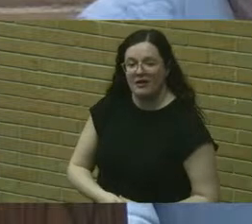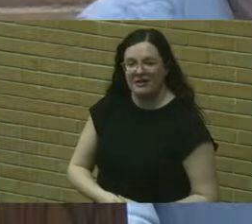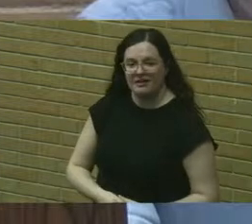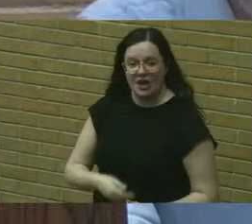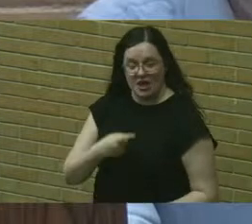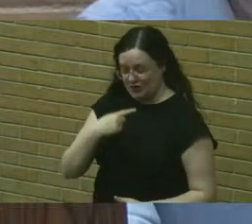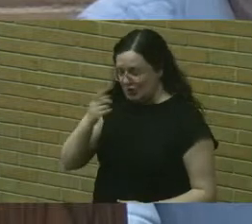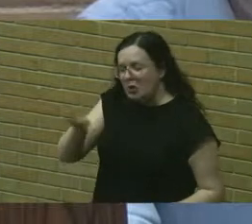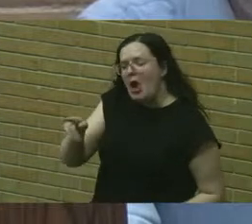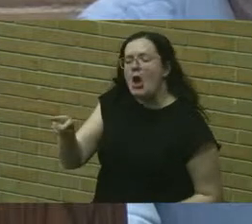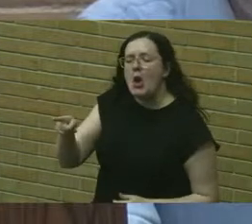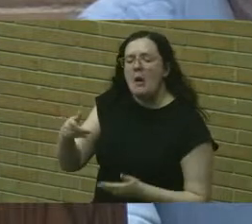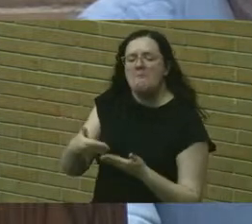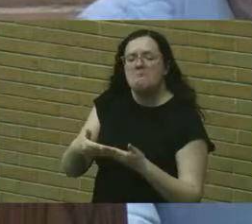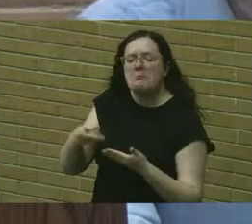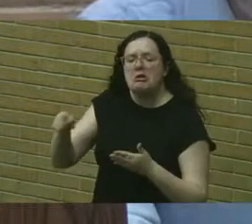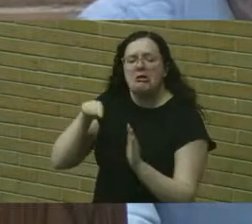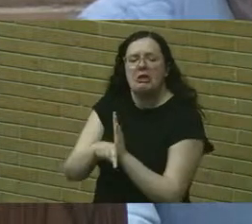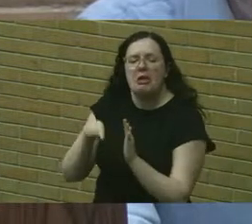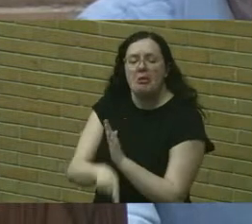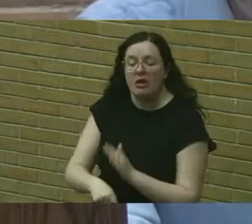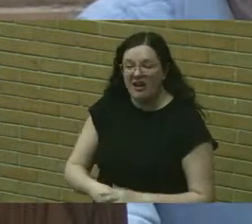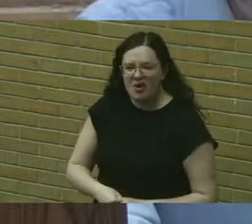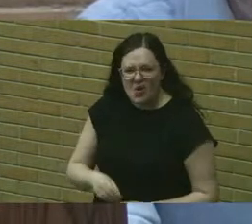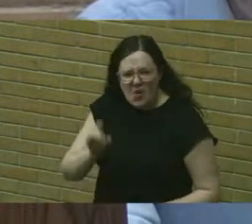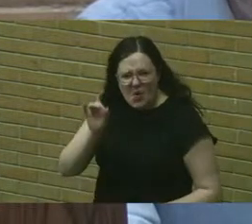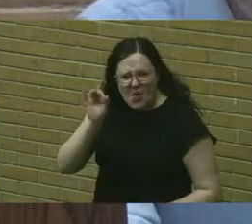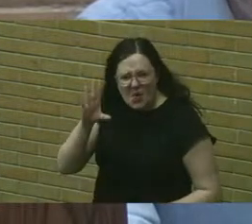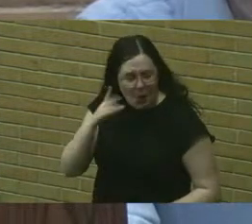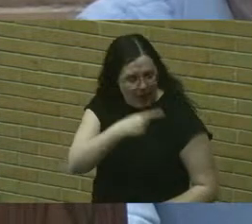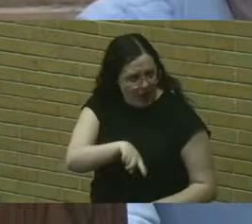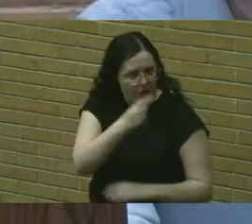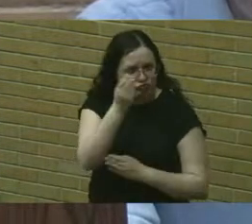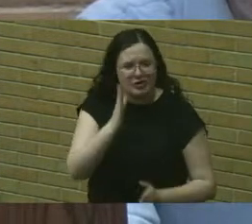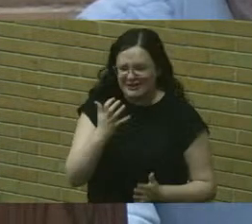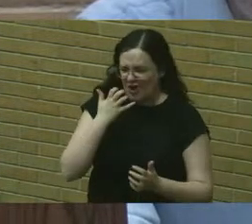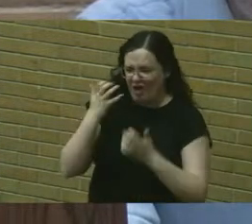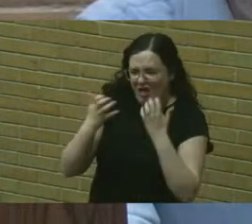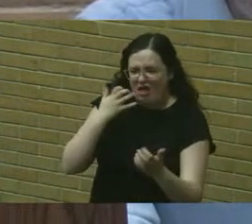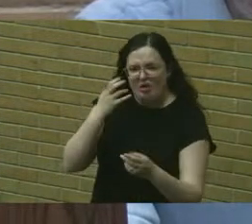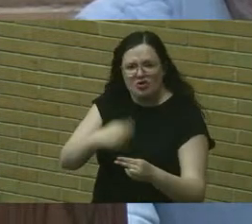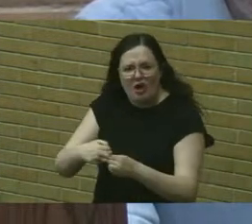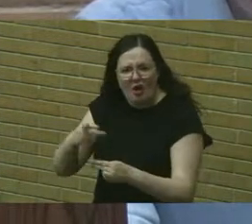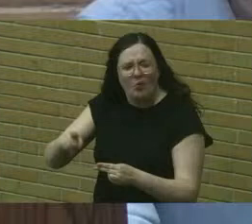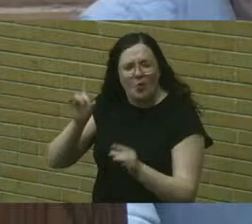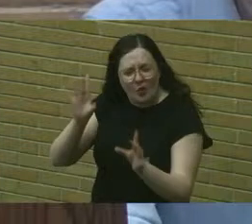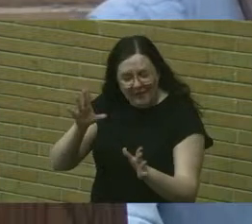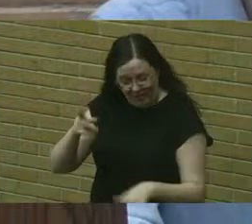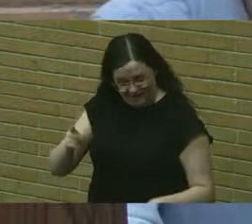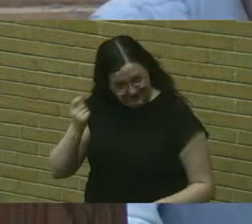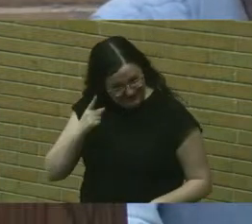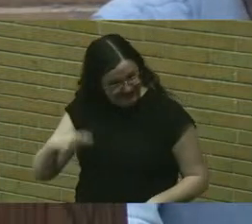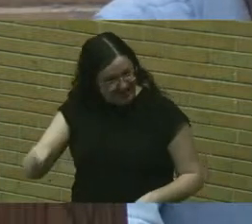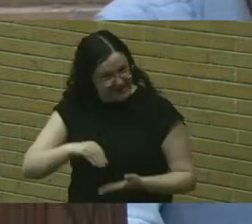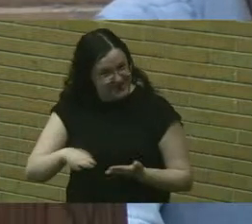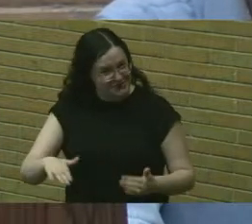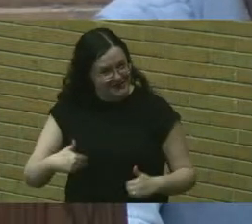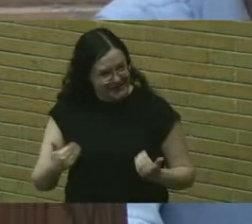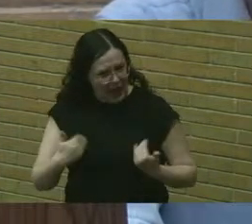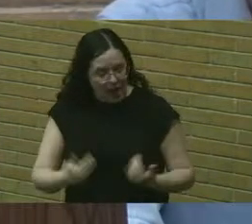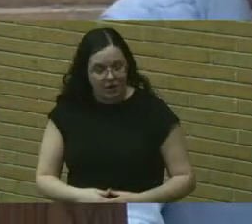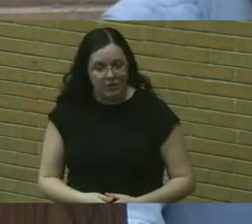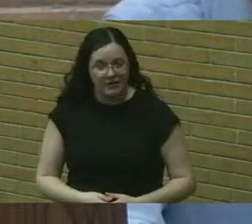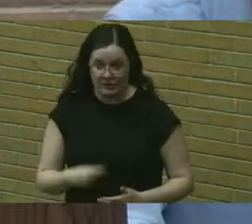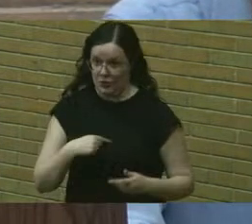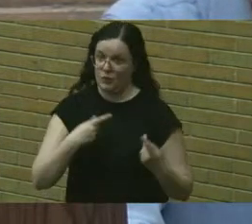baby killers. Horrible things were yelled at them, and these are young students. And that's what we're exposing them when we're allowing